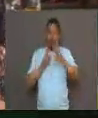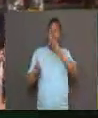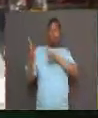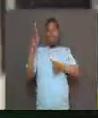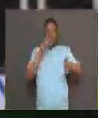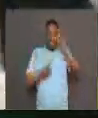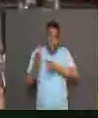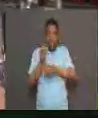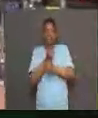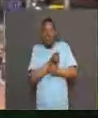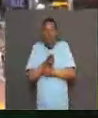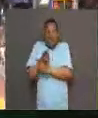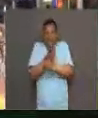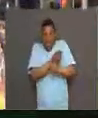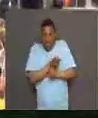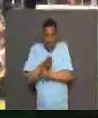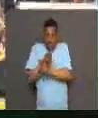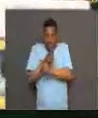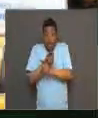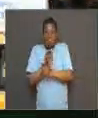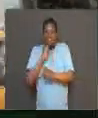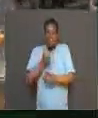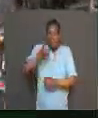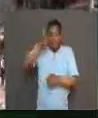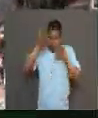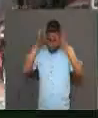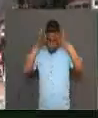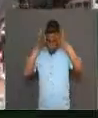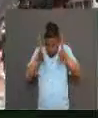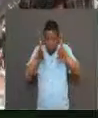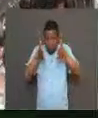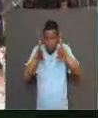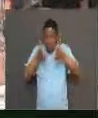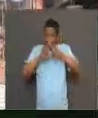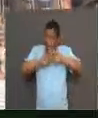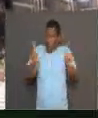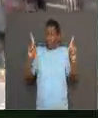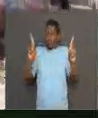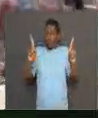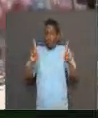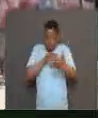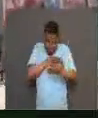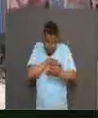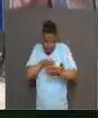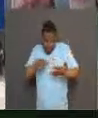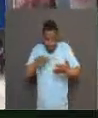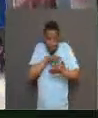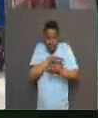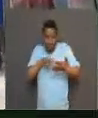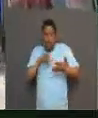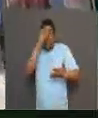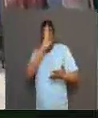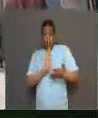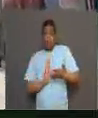Population geography is mainly concerned with the spatial analysis of the